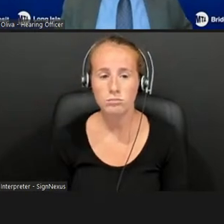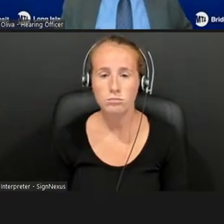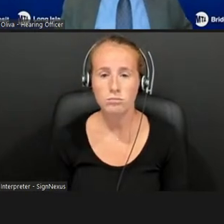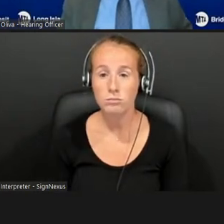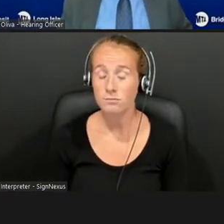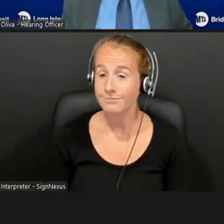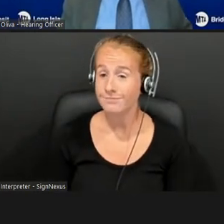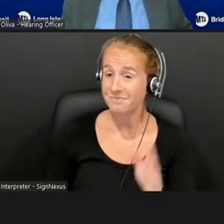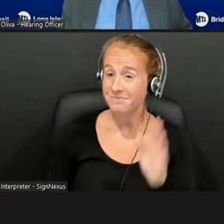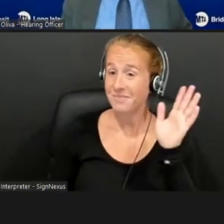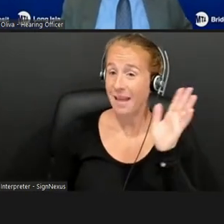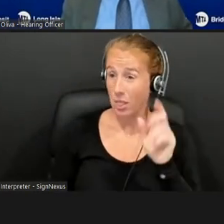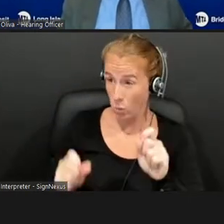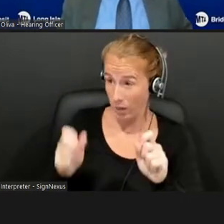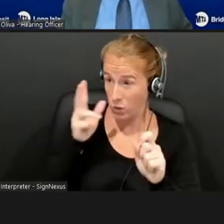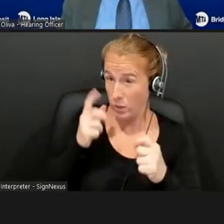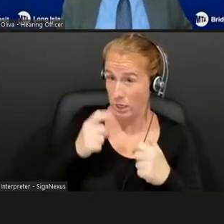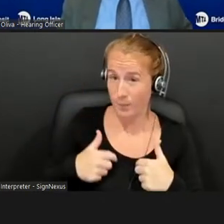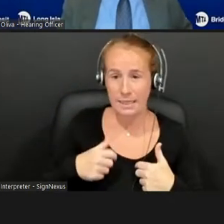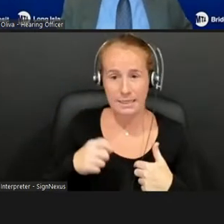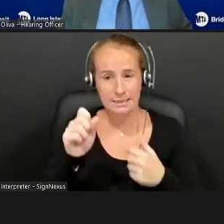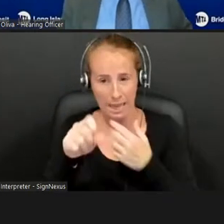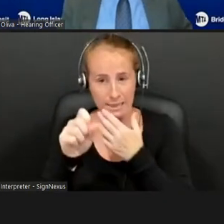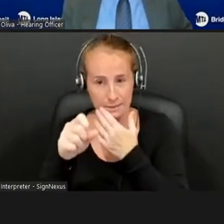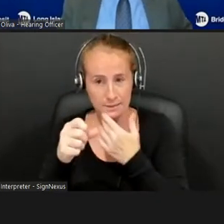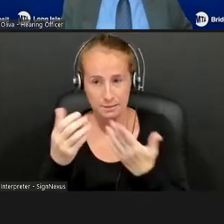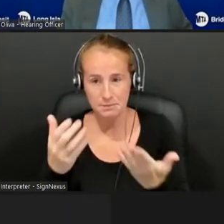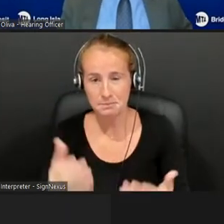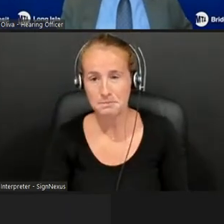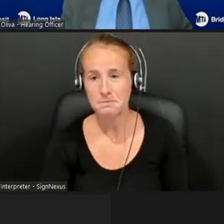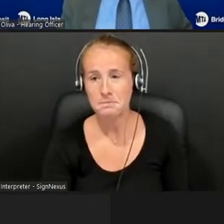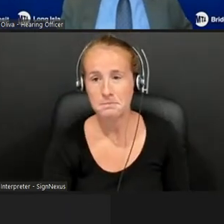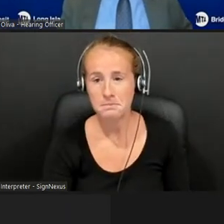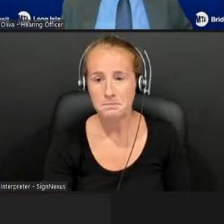hello yes we can